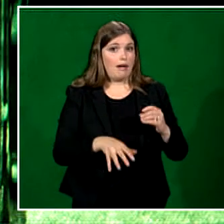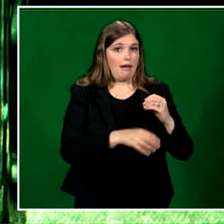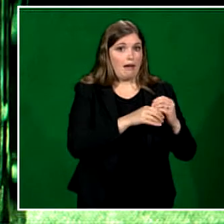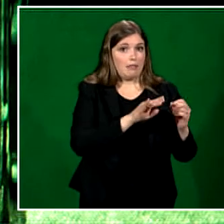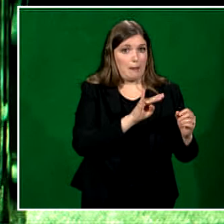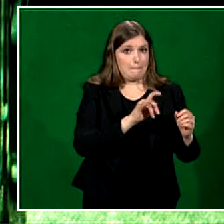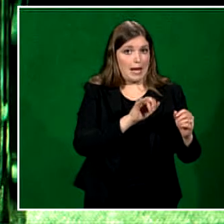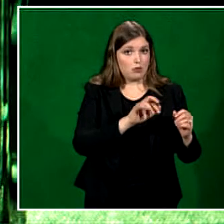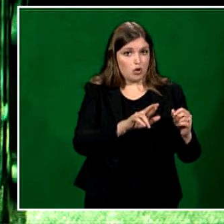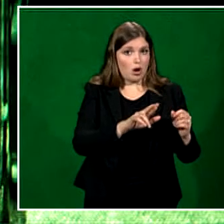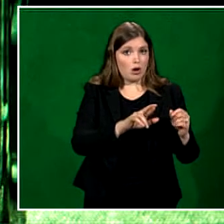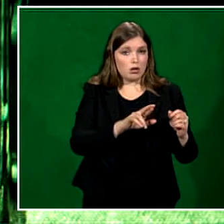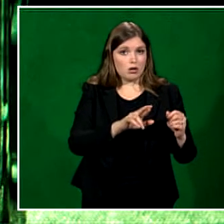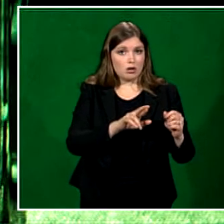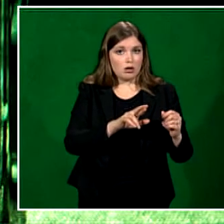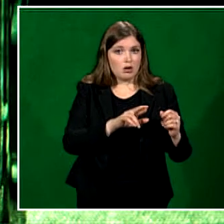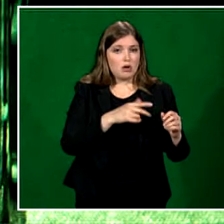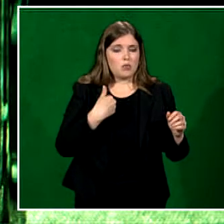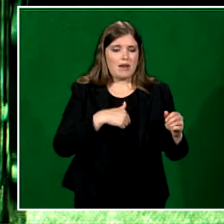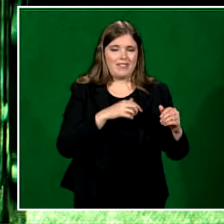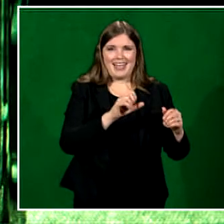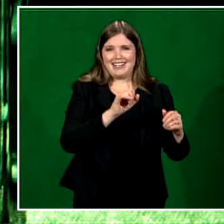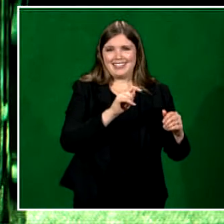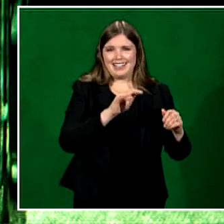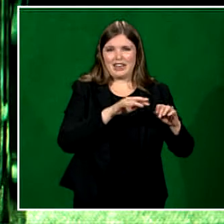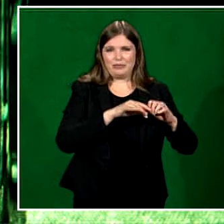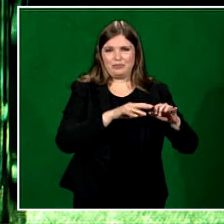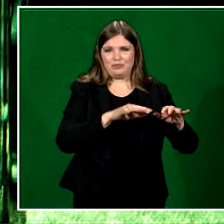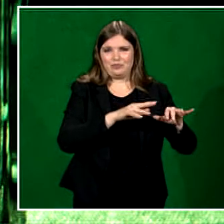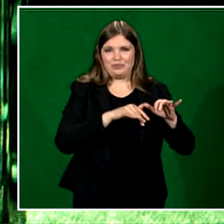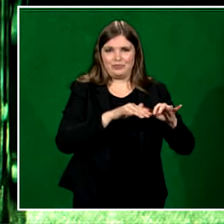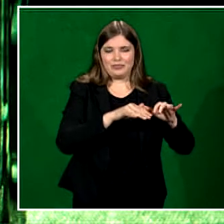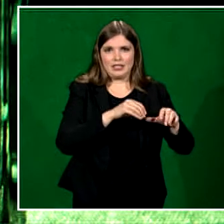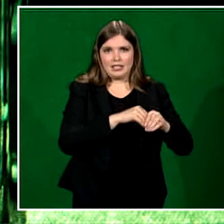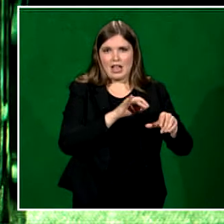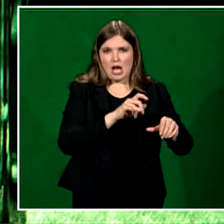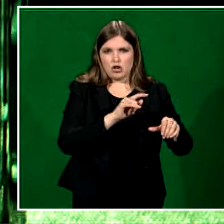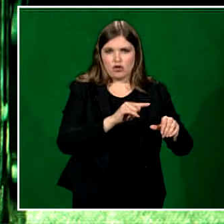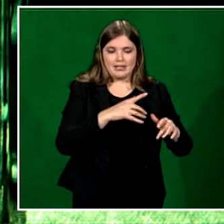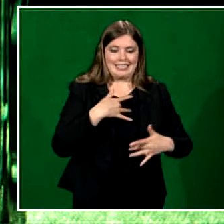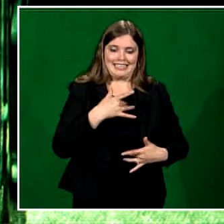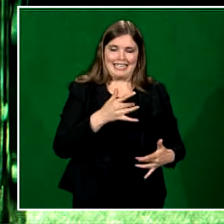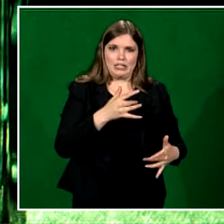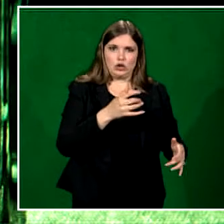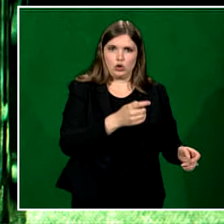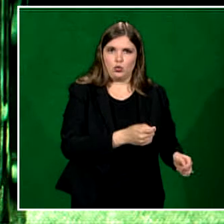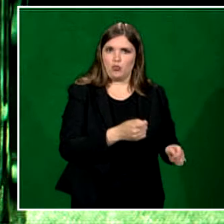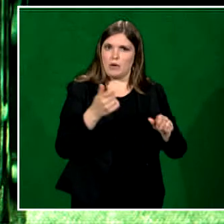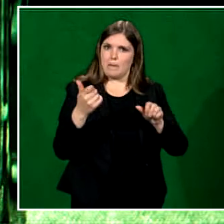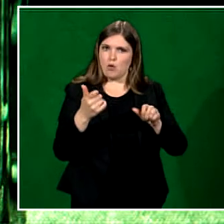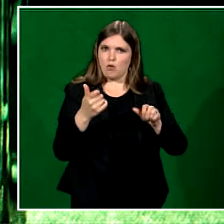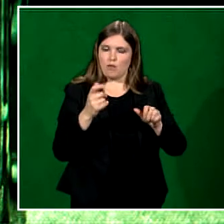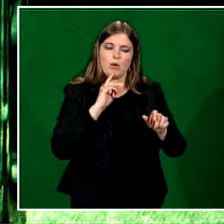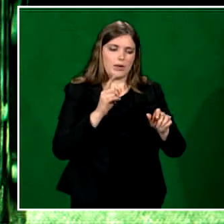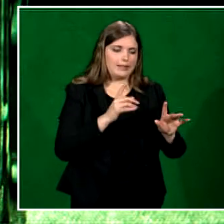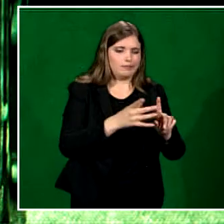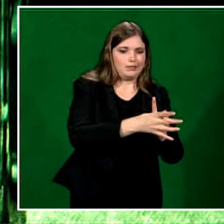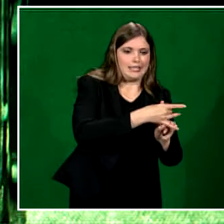this attraction, that is the electrostatic and the ion exchange, it tends to remove or attach